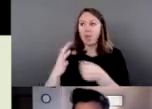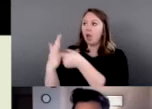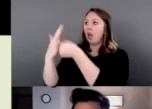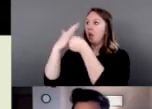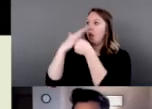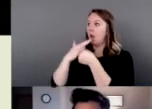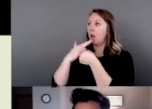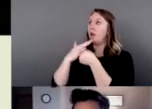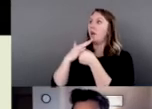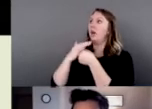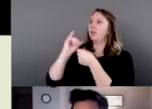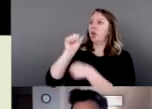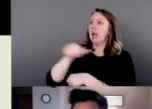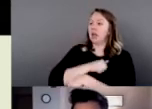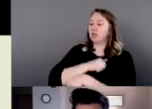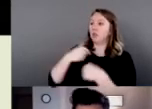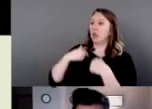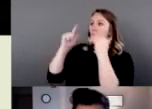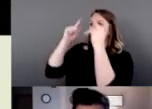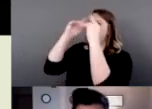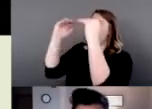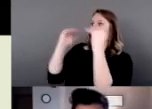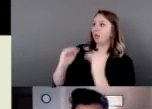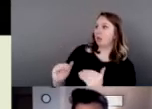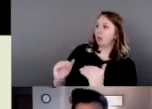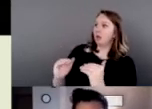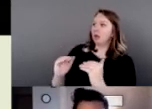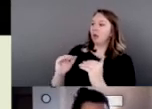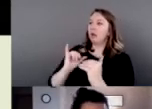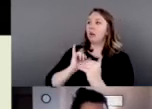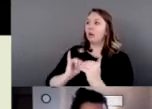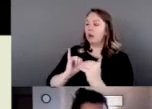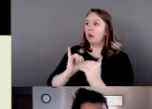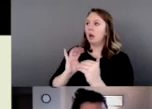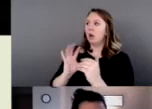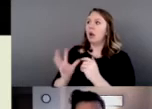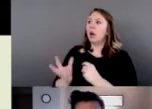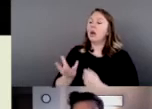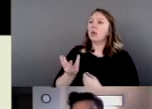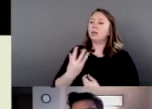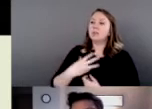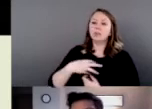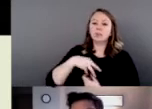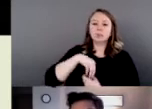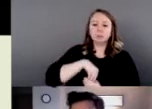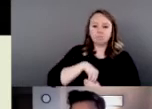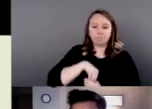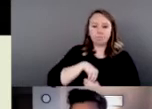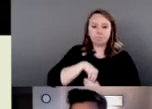these degrading attitudes about ourselves. And then this is even more inflicted when you have